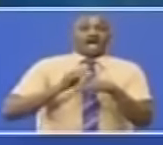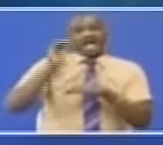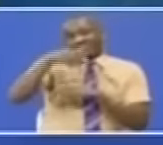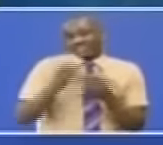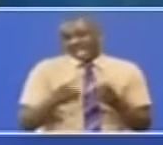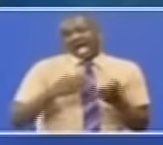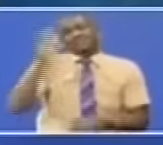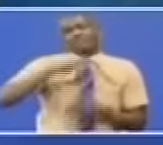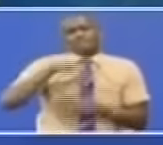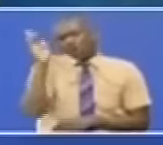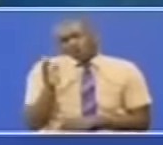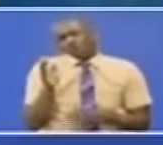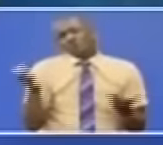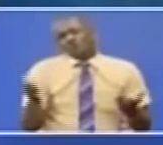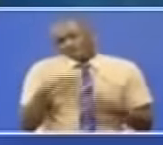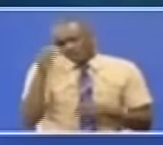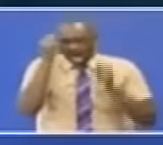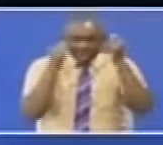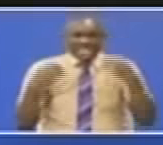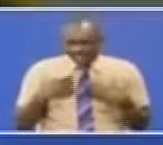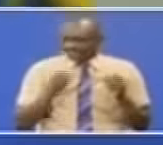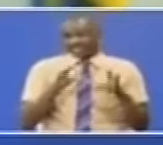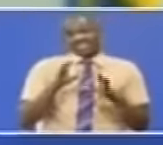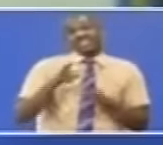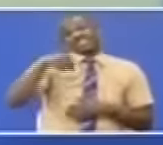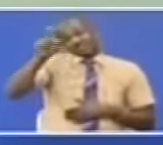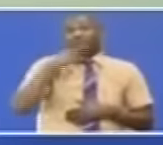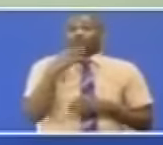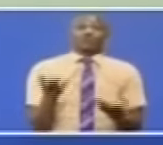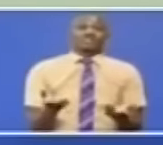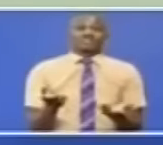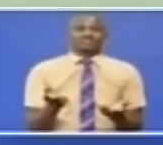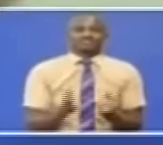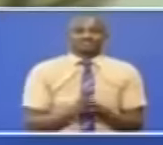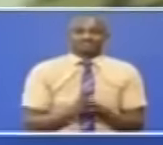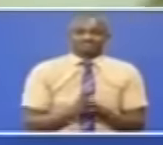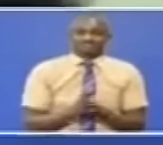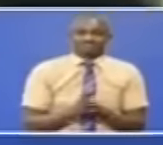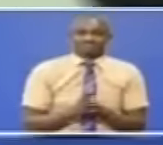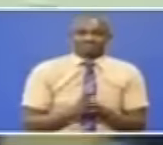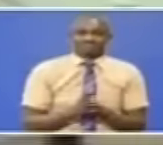capacity to pass around to people who don't even want it. Reporting for KTN News in